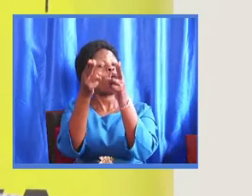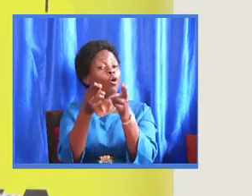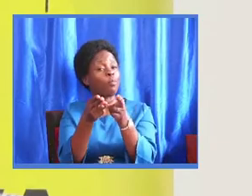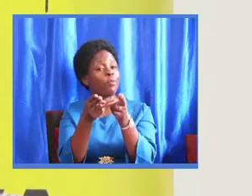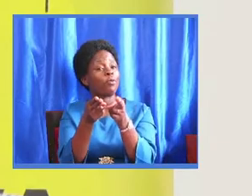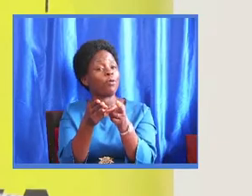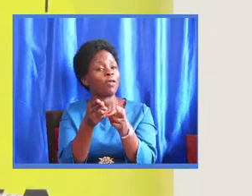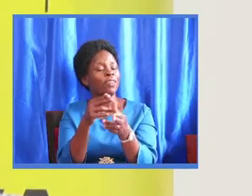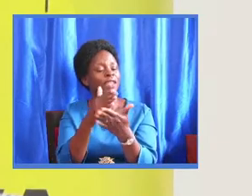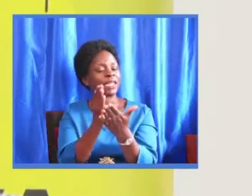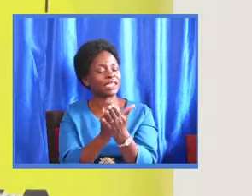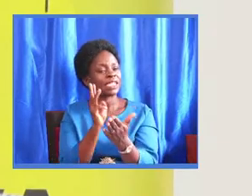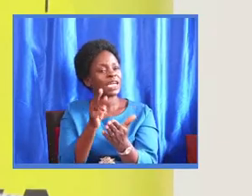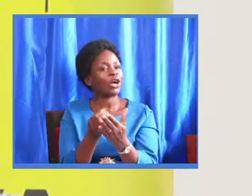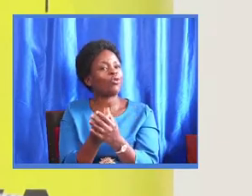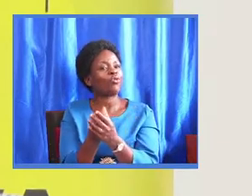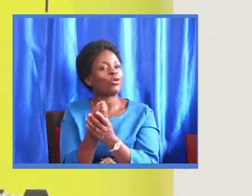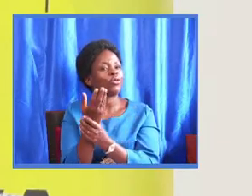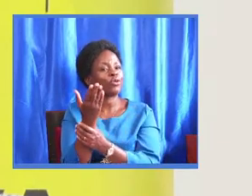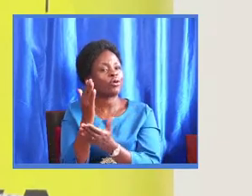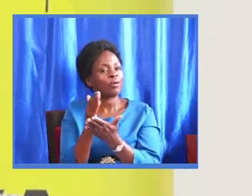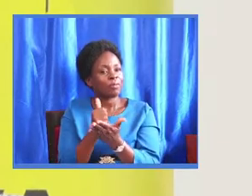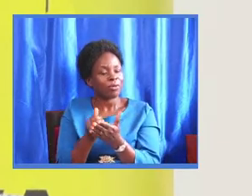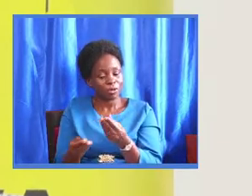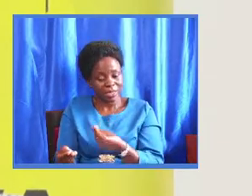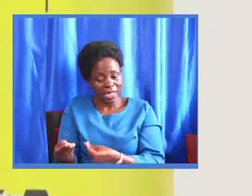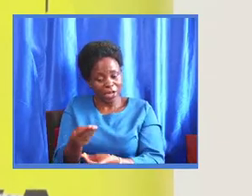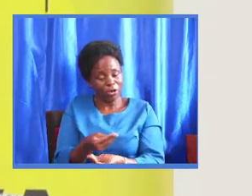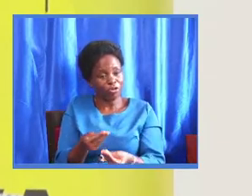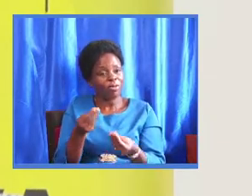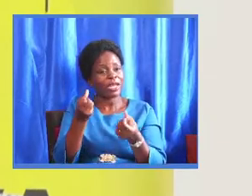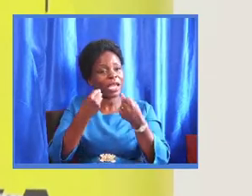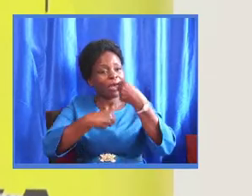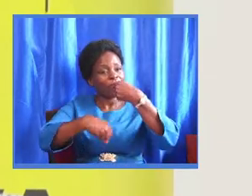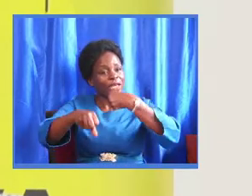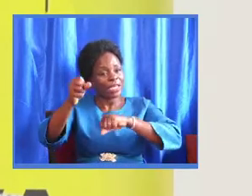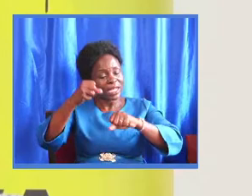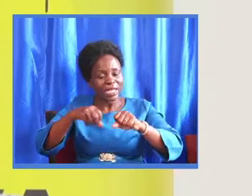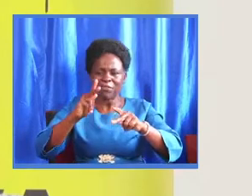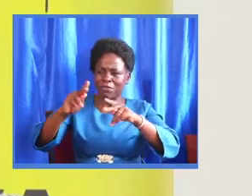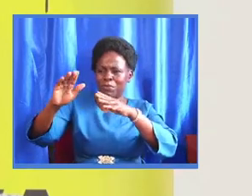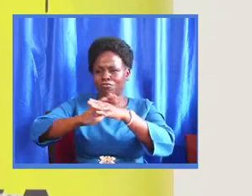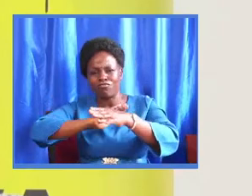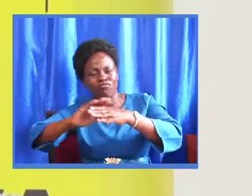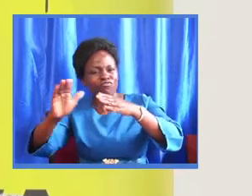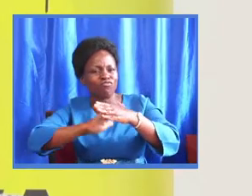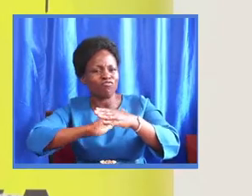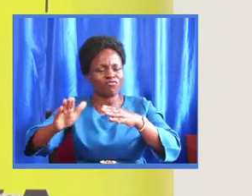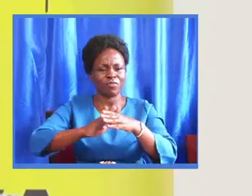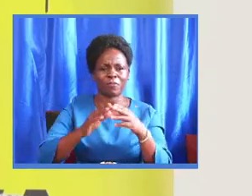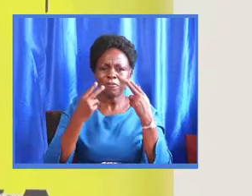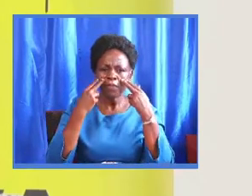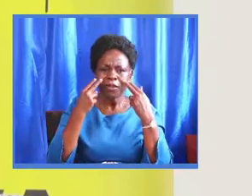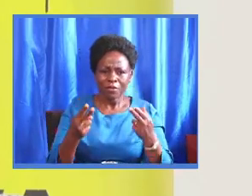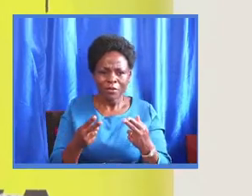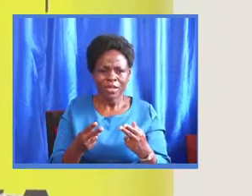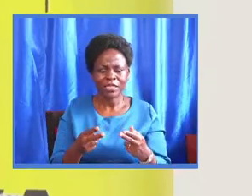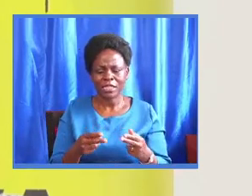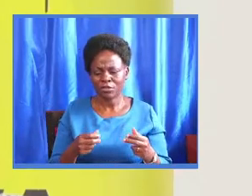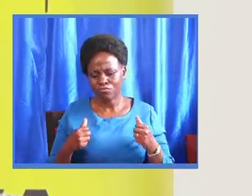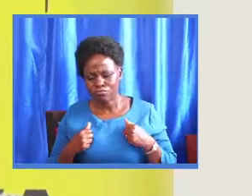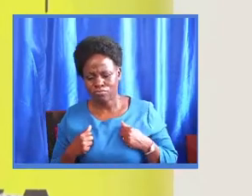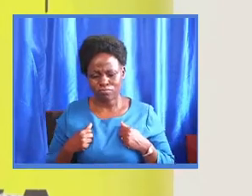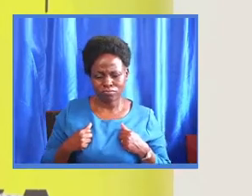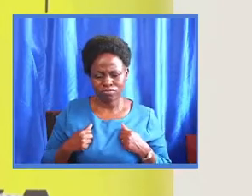the sector will grow, because the economy now is active, people are trading, we are seeing the tourists are coming